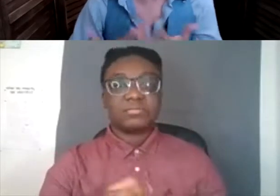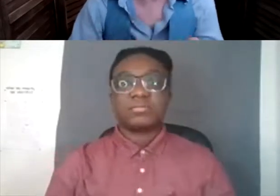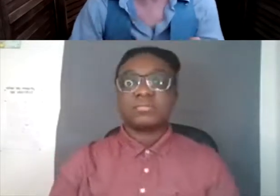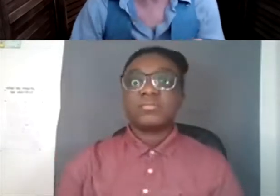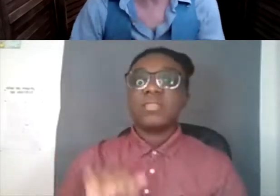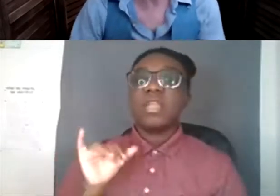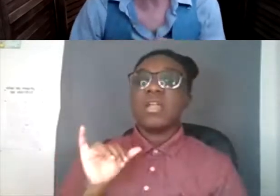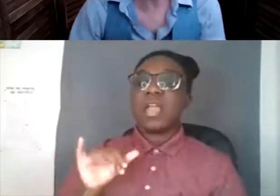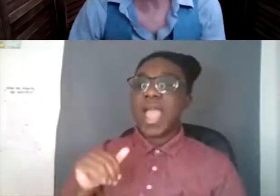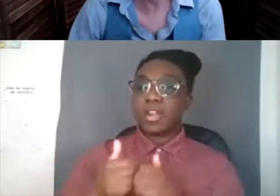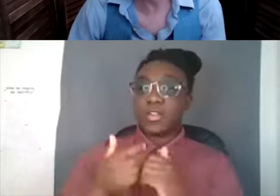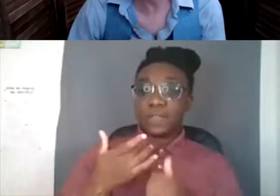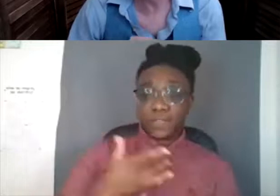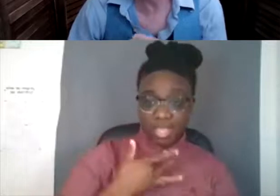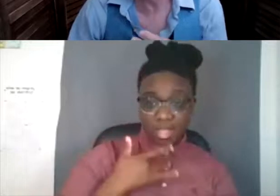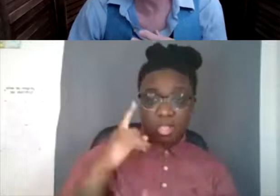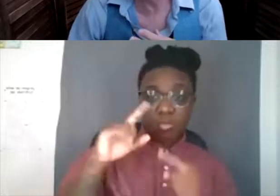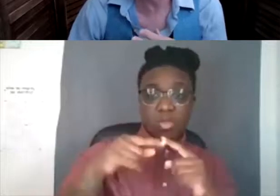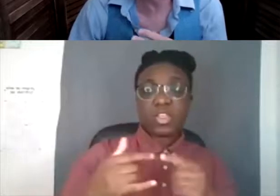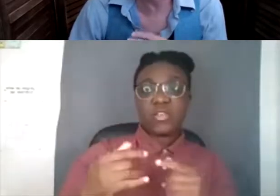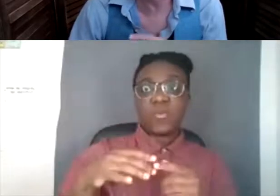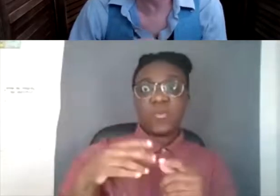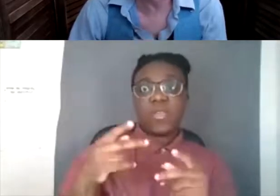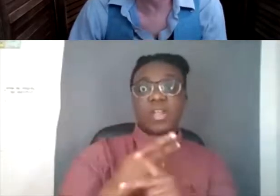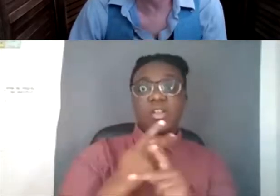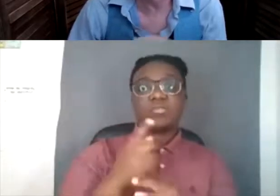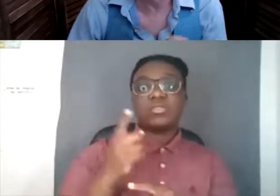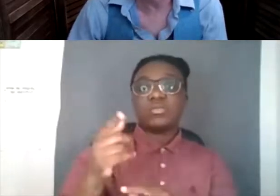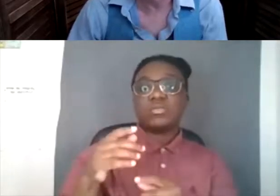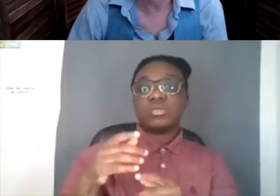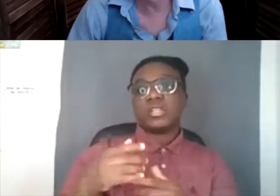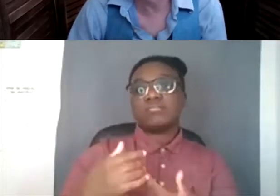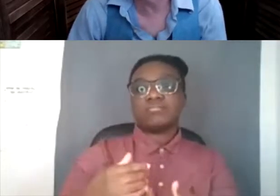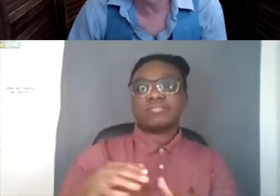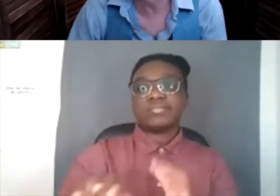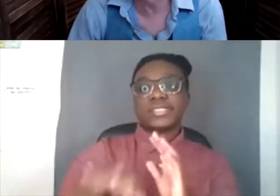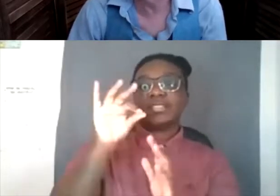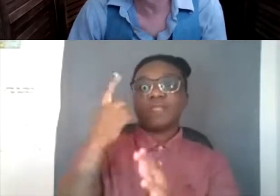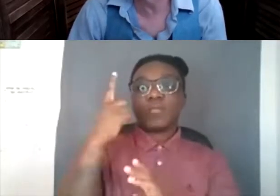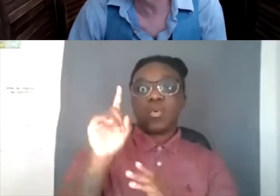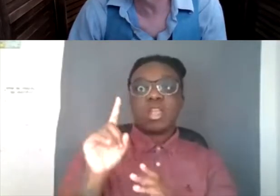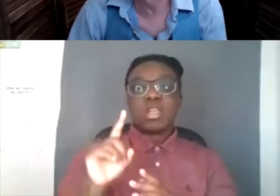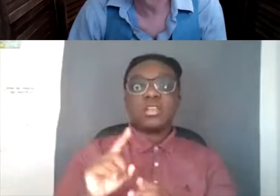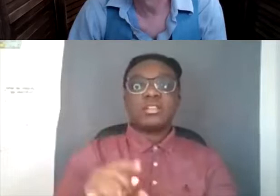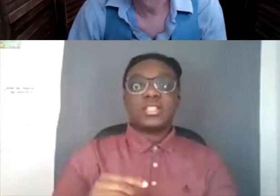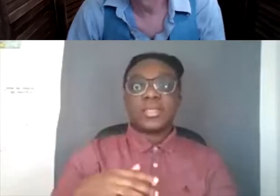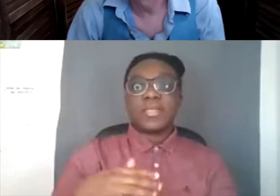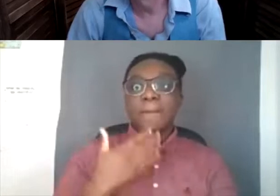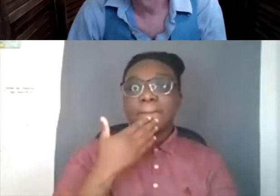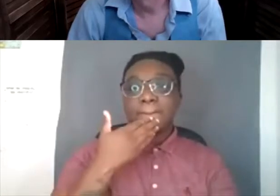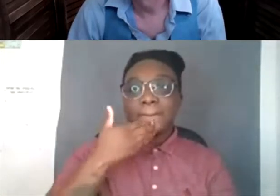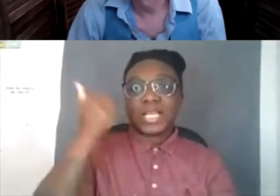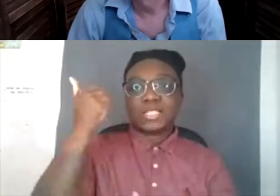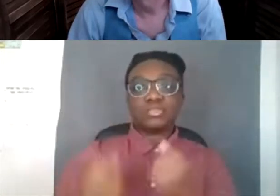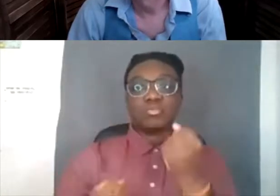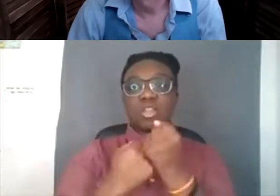when you found out you were nominated for the Best Supporting for the Golden Globe Awards for Evening Star? Oh,